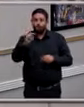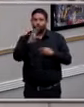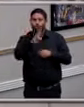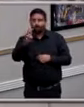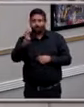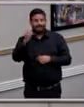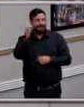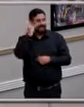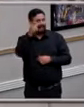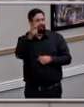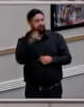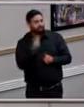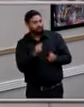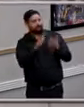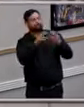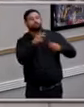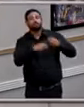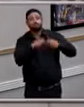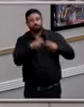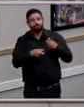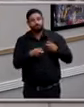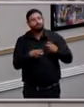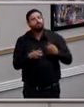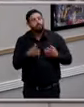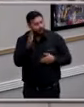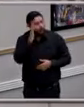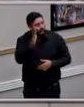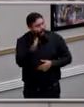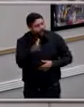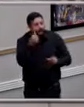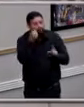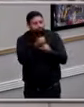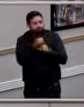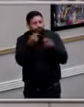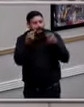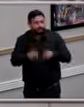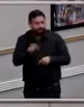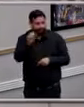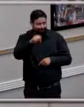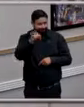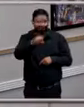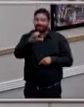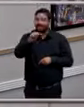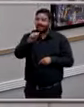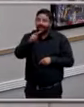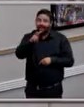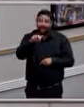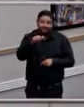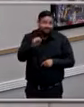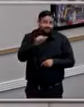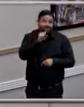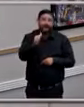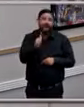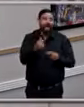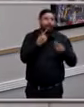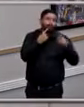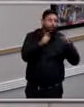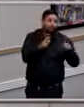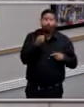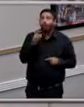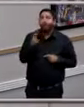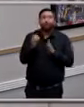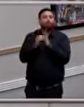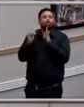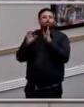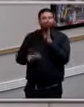and this will occur, there will be times when Canvas is not working, or students cannot access